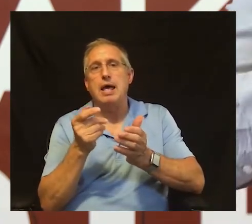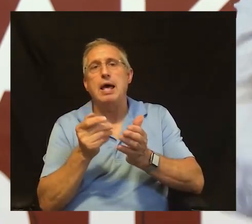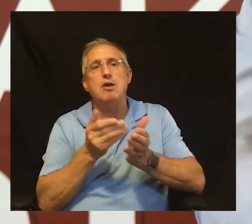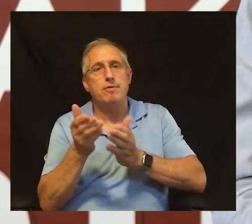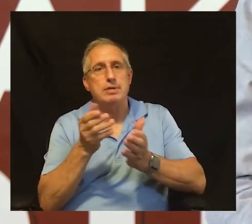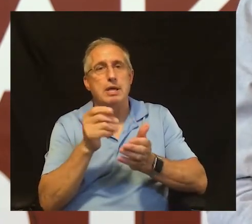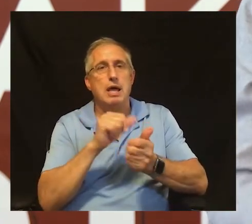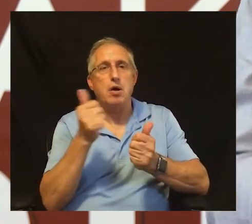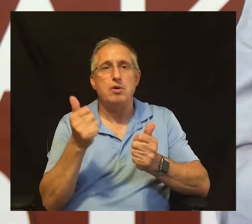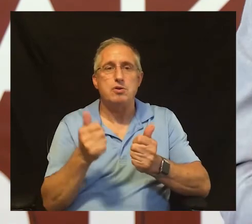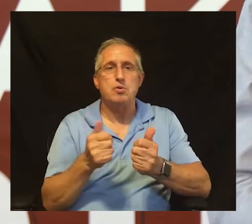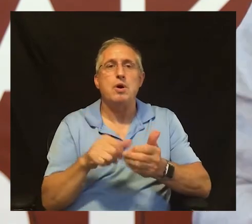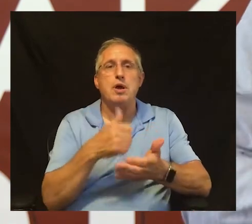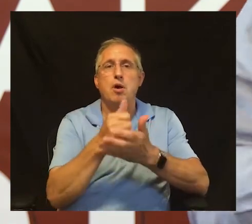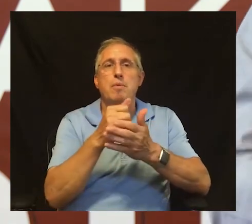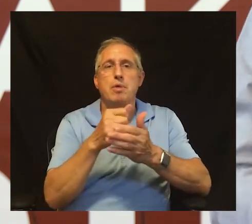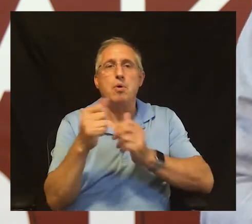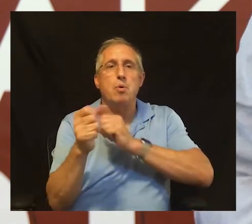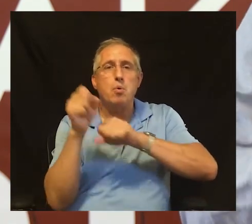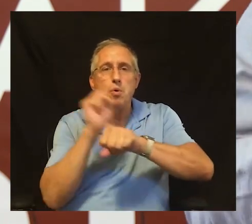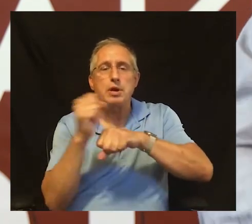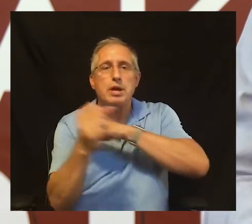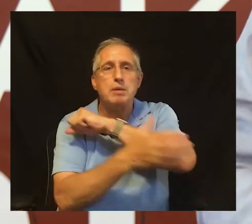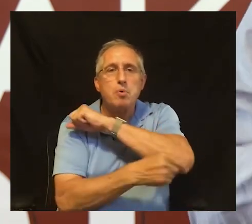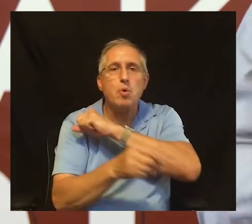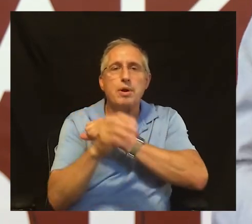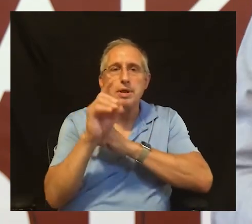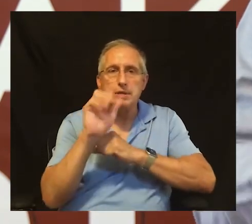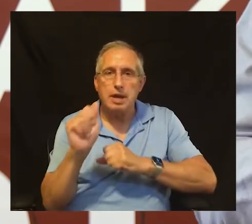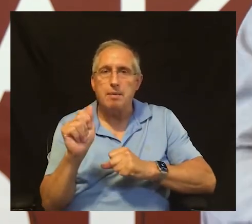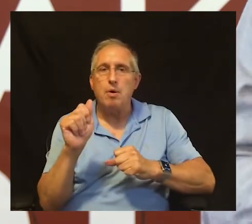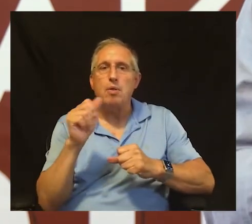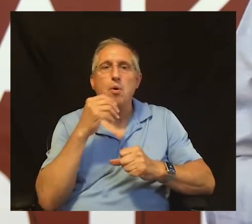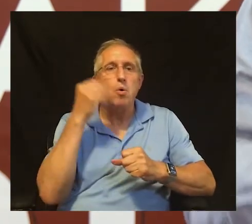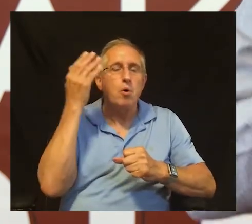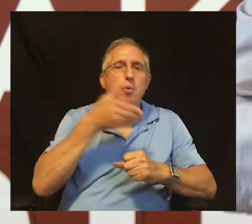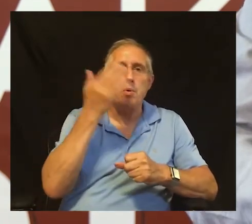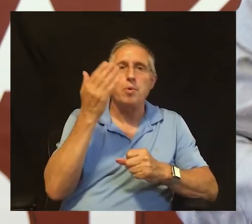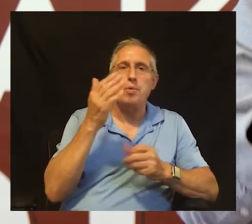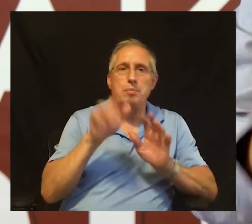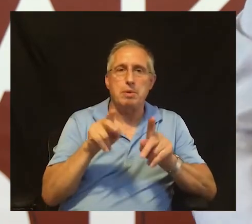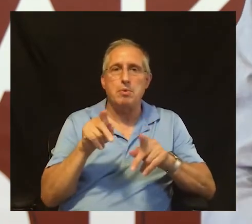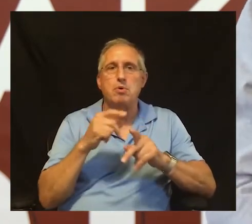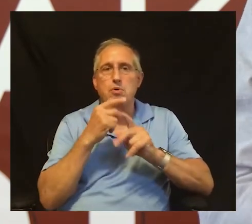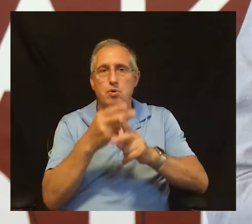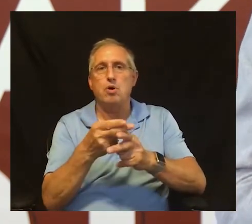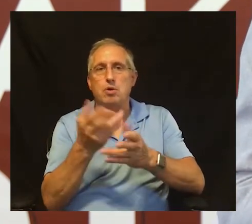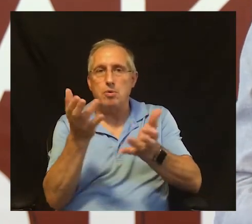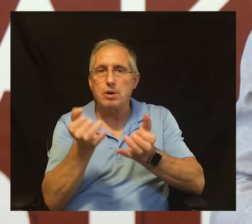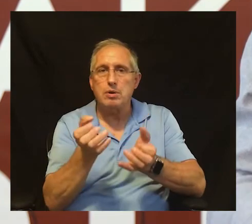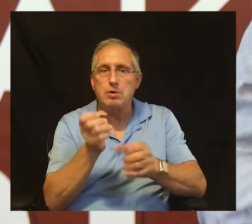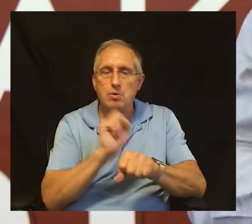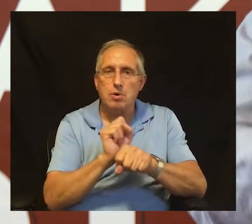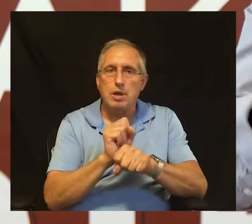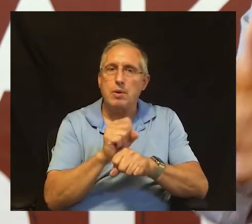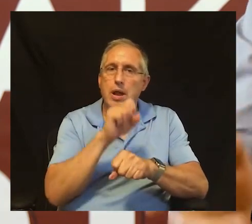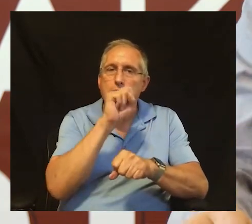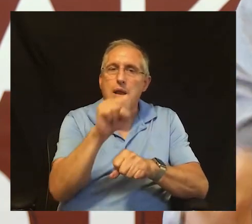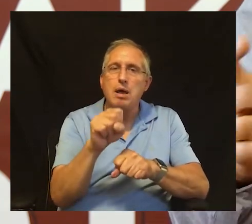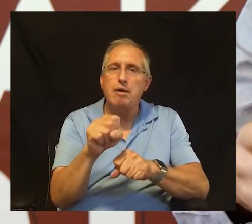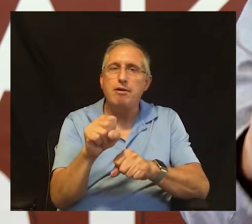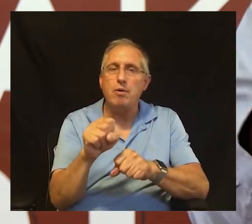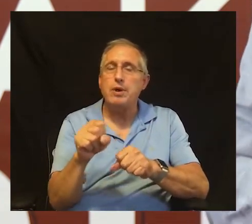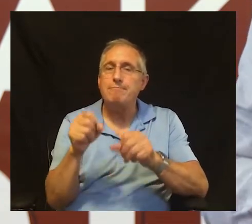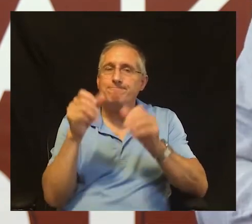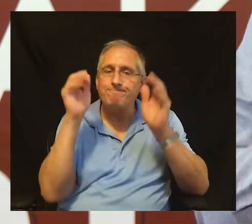people to stand in the gap for the working poor, the single moms, the disabled, the homeless, the elderly, the people the Bible calls us to watch out for. This is what I